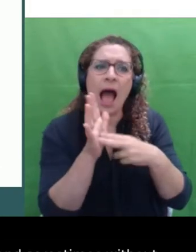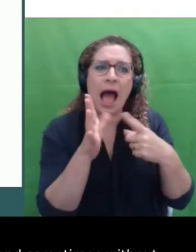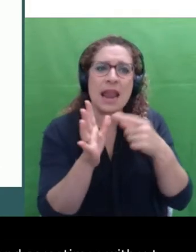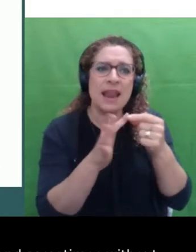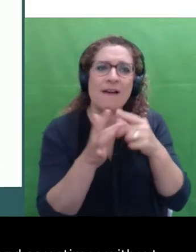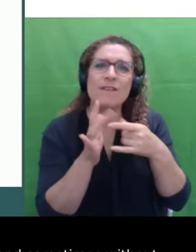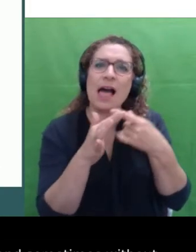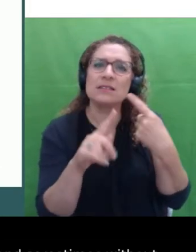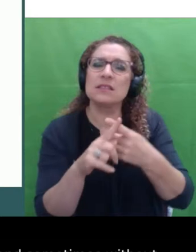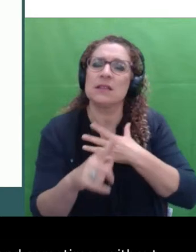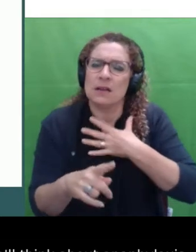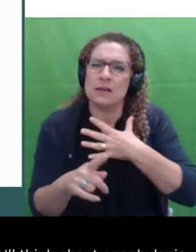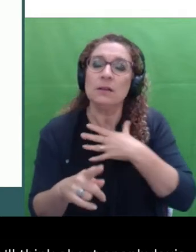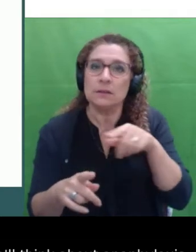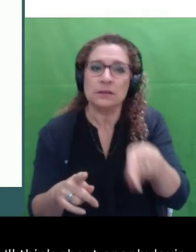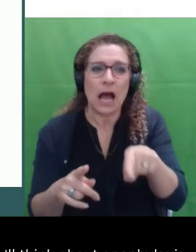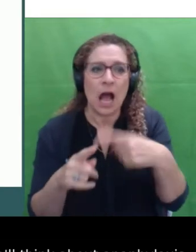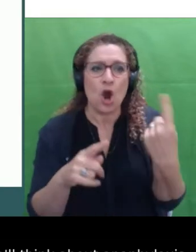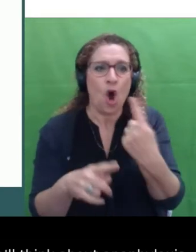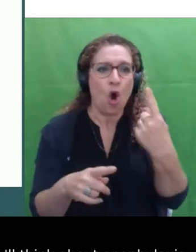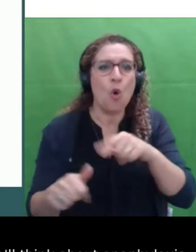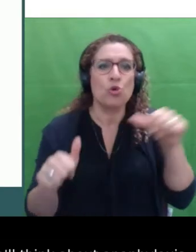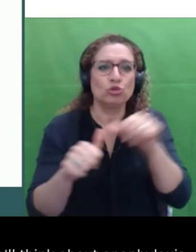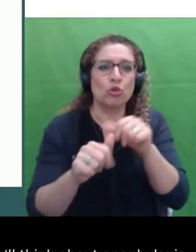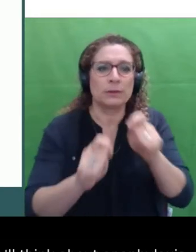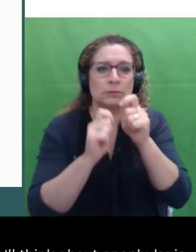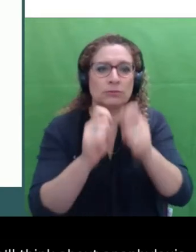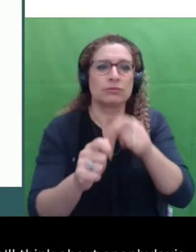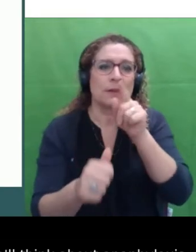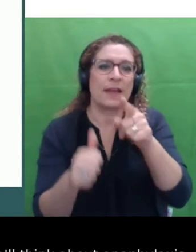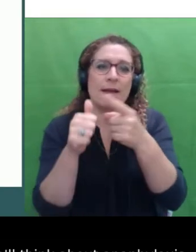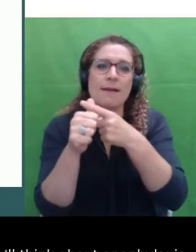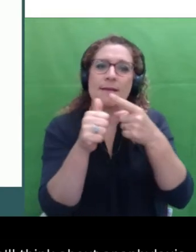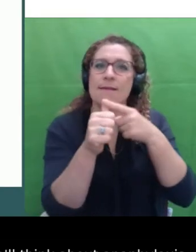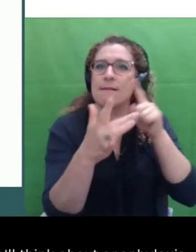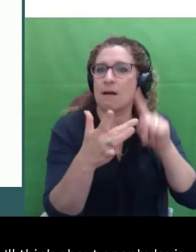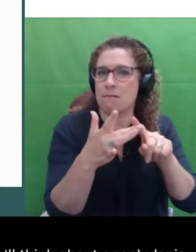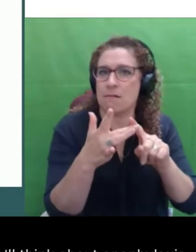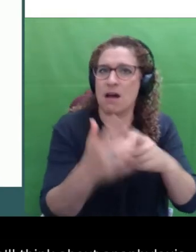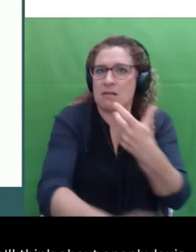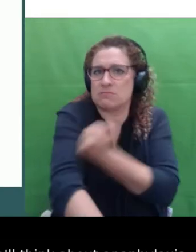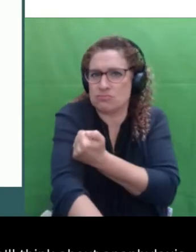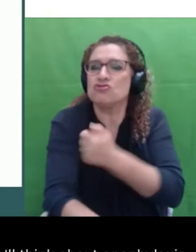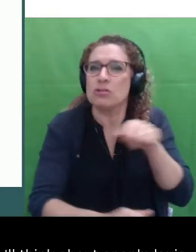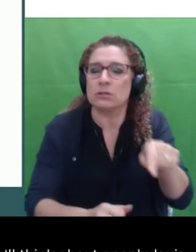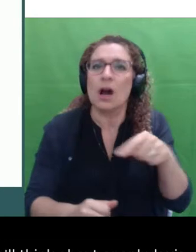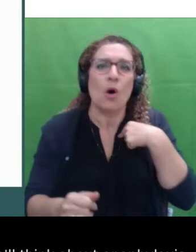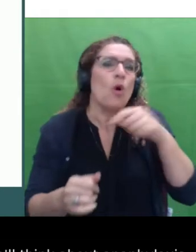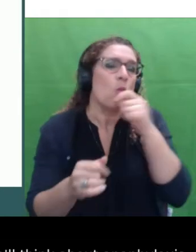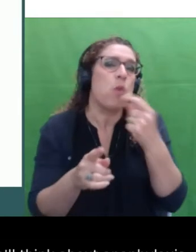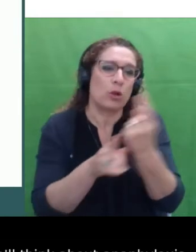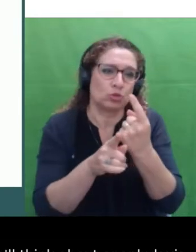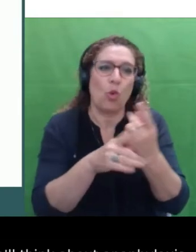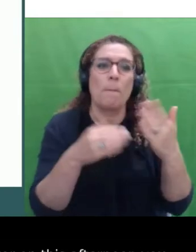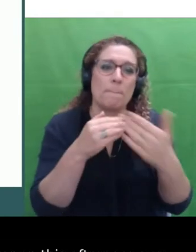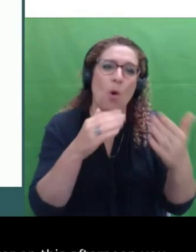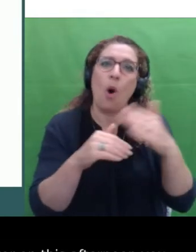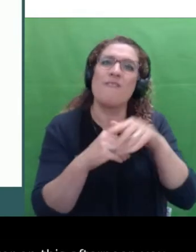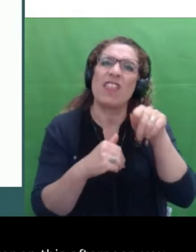adrenaline auto injector and then i know that later on this afternoon you'll have a bit more teaching about adrenaline auto injectors